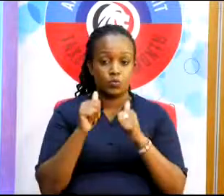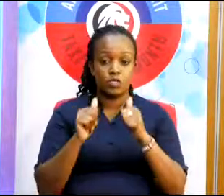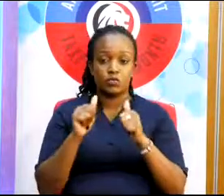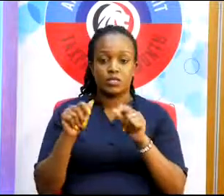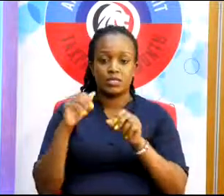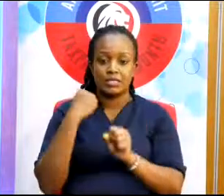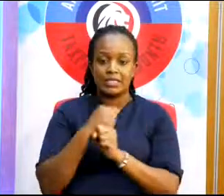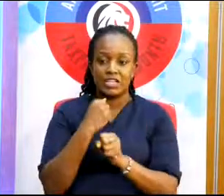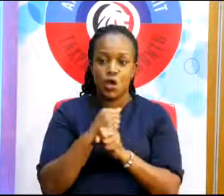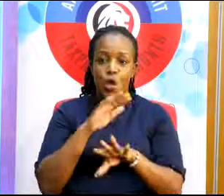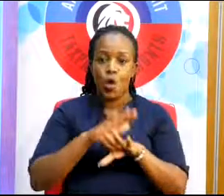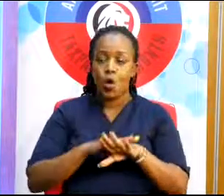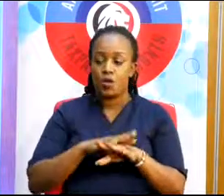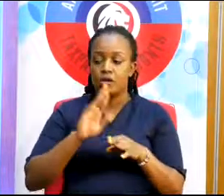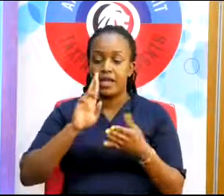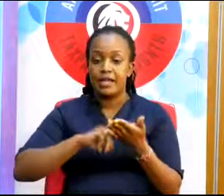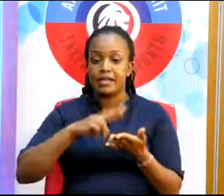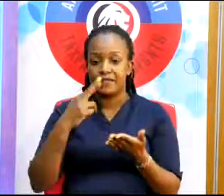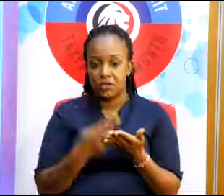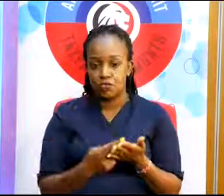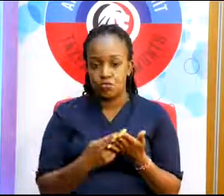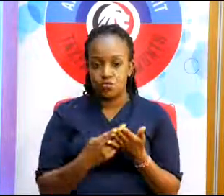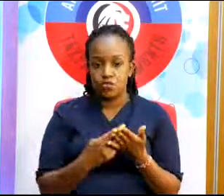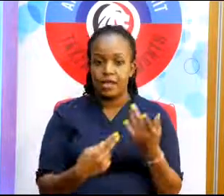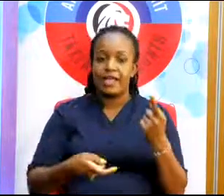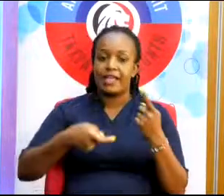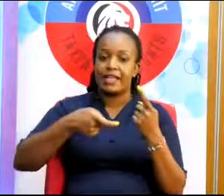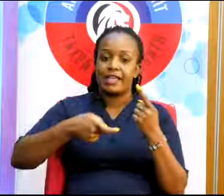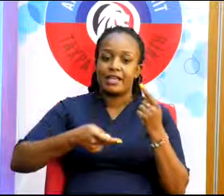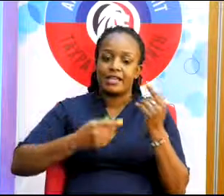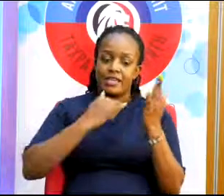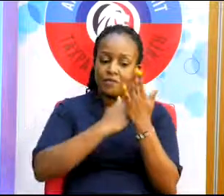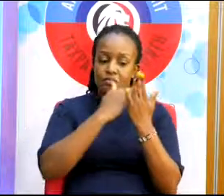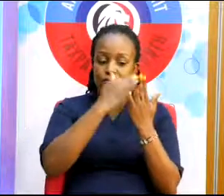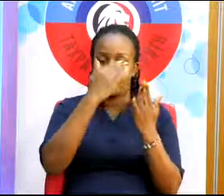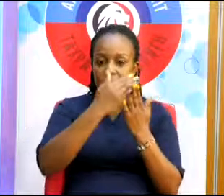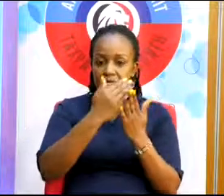revenue and enhancing the revenue.